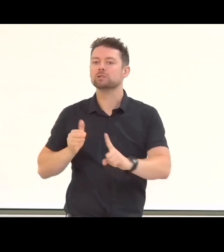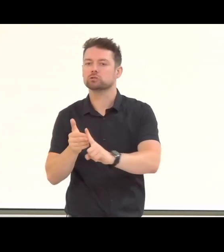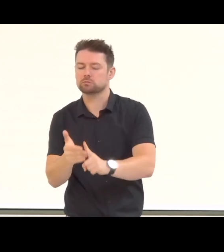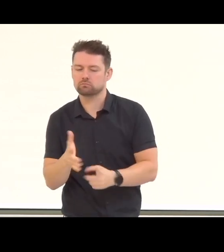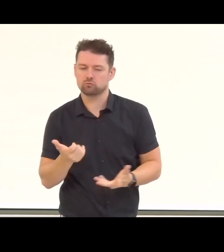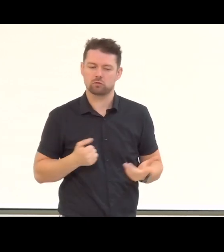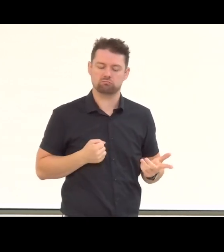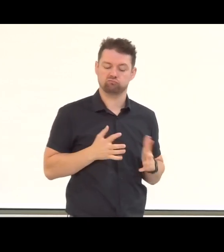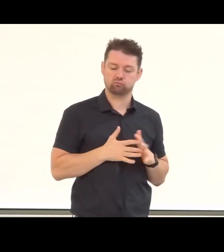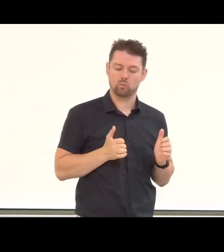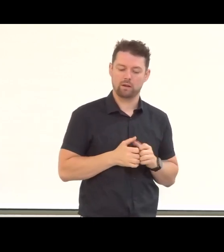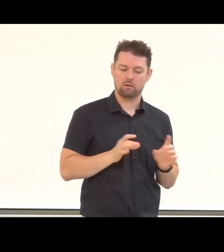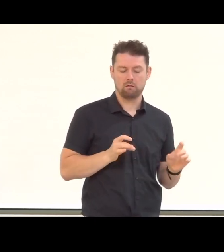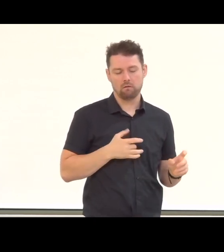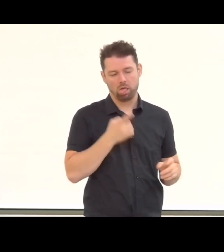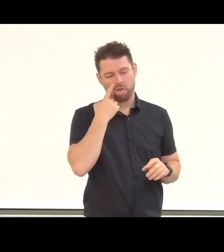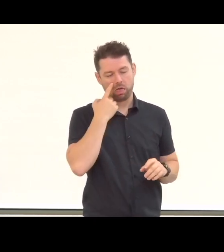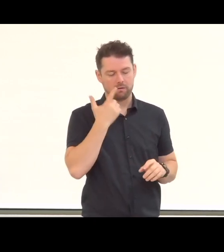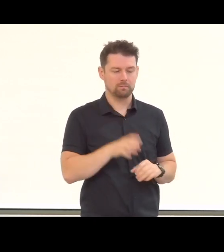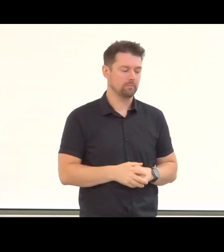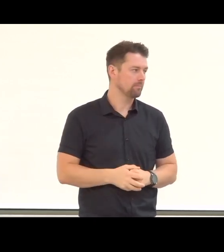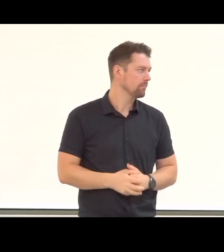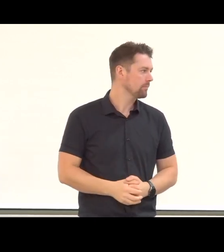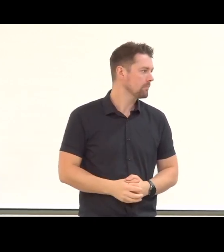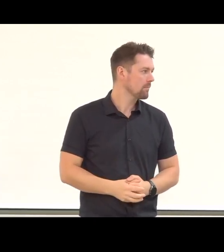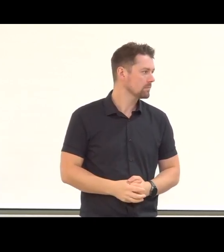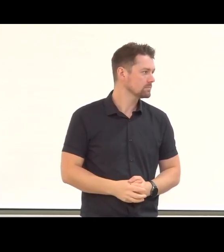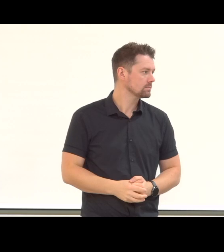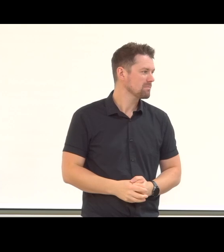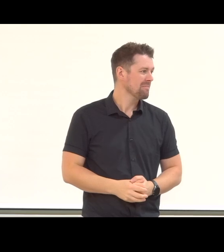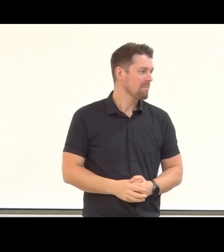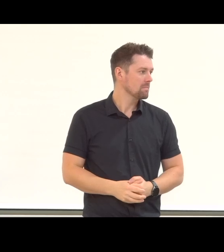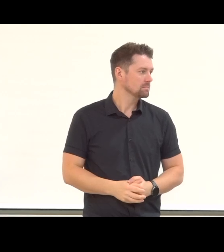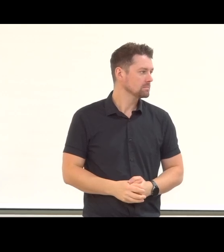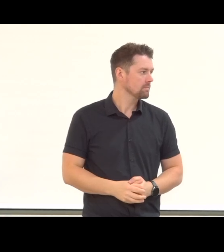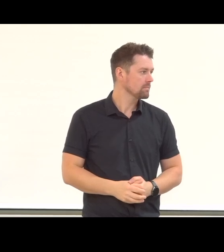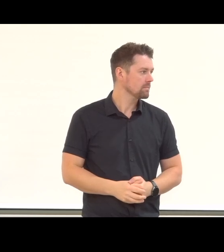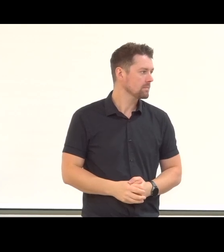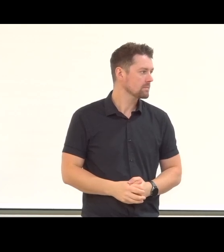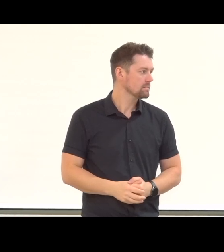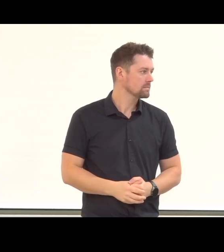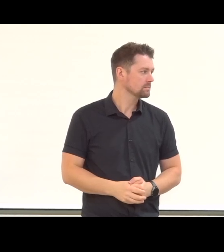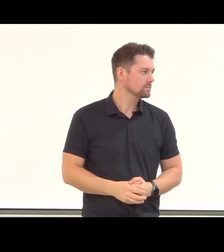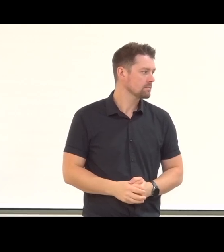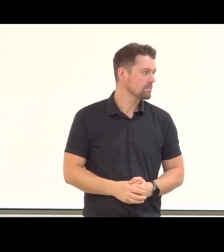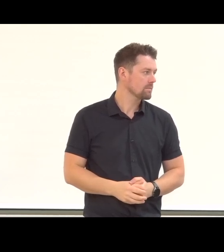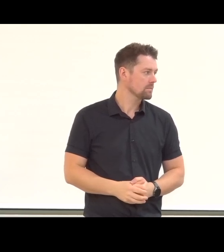how we guys are thinking, conducting ourselves, blah blah blah. Yeah. There's a question from Charlotte over here. Yep. Thank you.